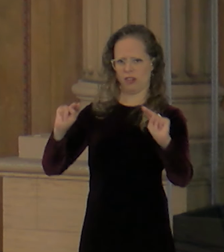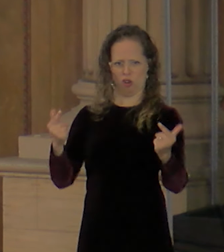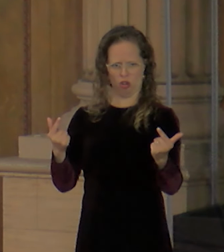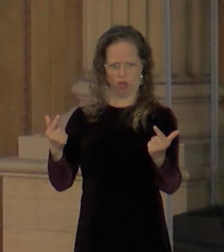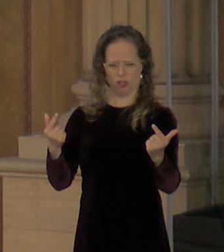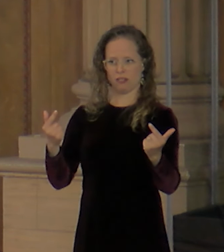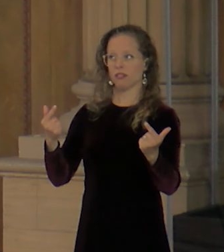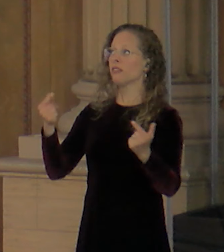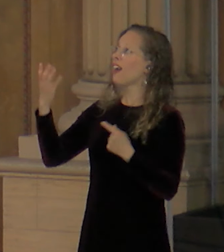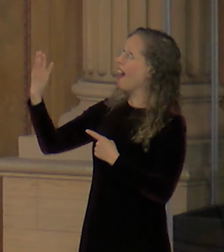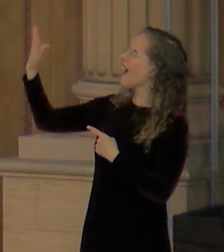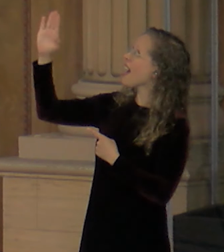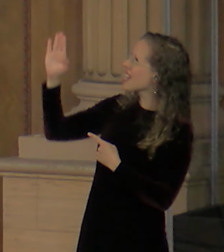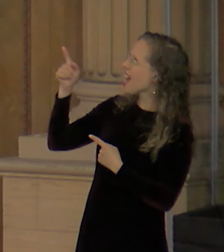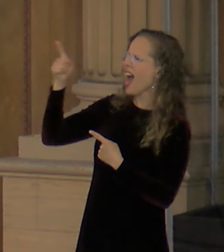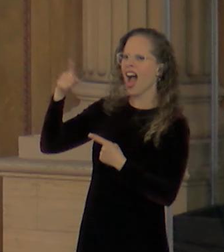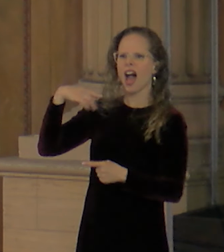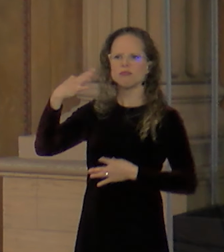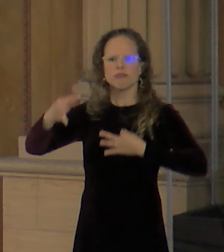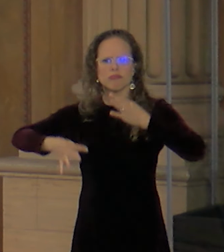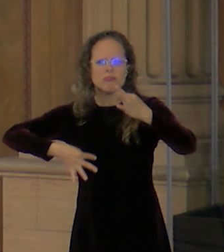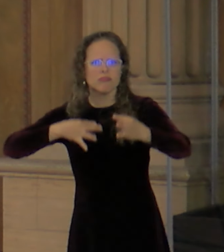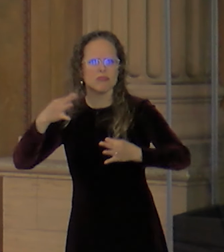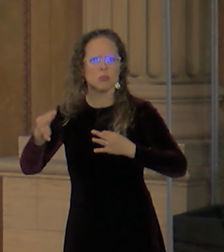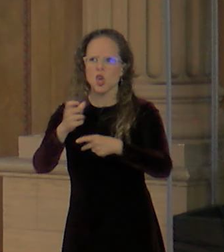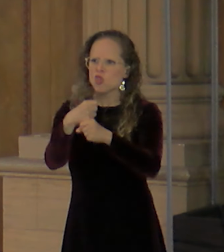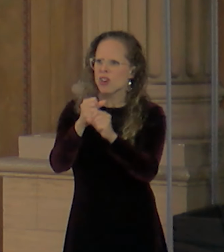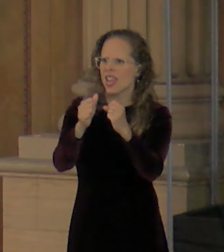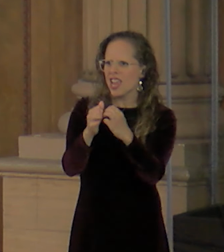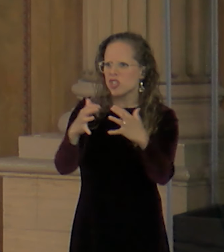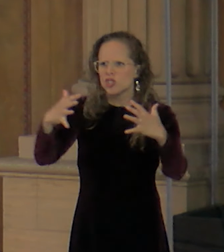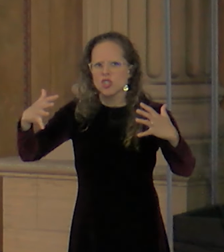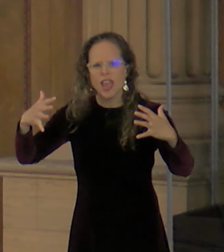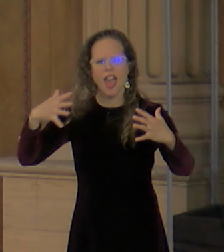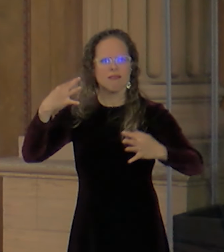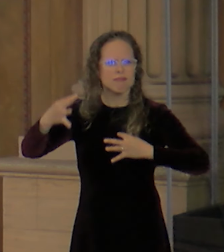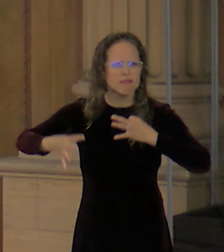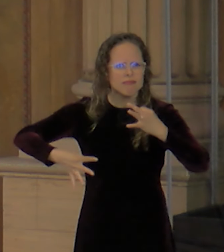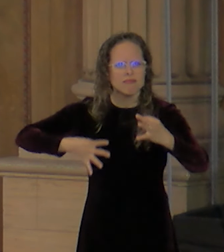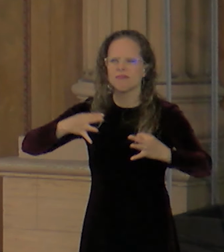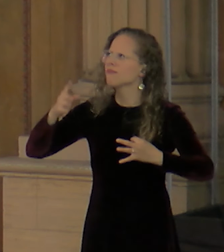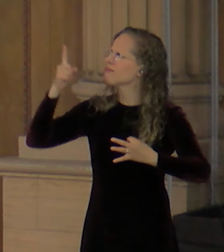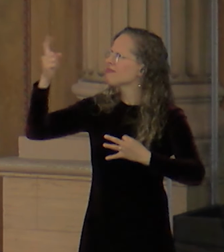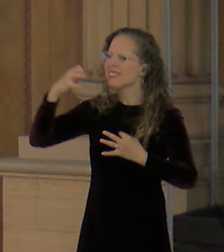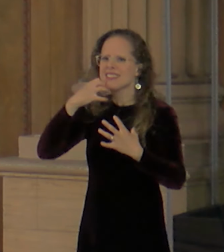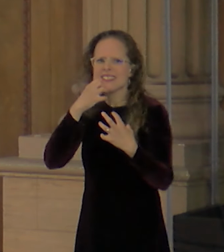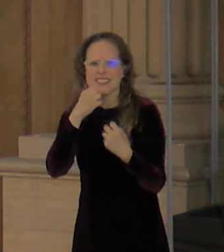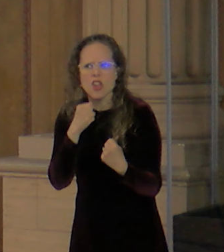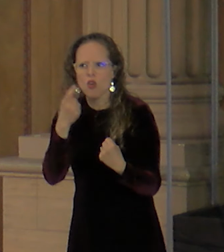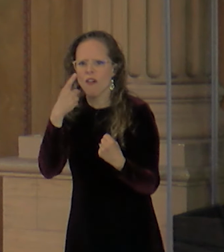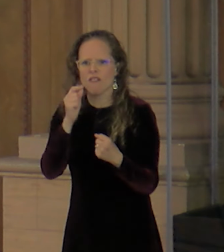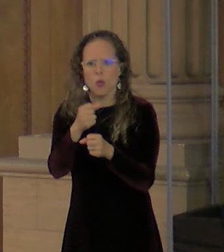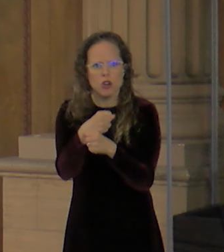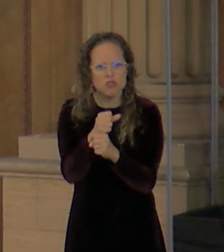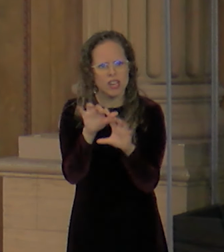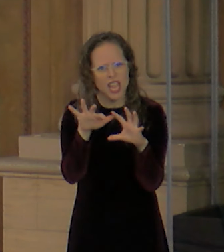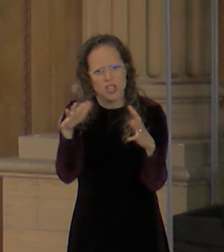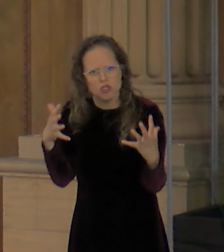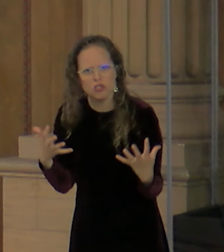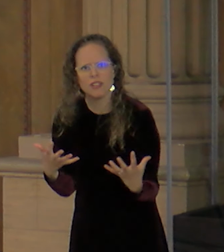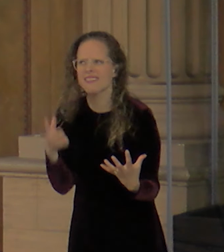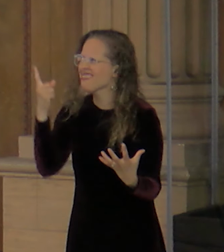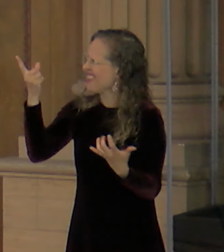cosmos. He points out the goodness in creation. He shows how he still cares for creation. He shows that he's still involved in